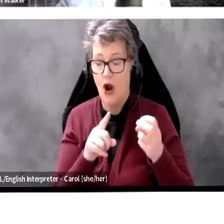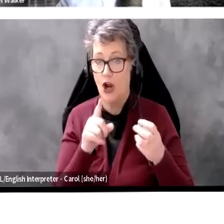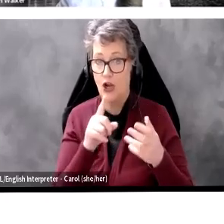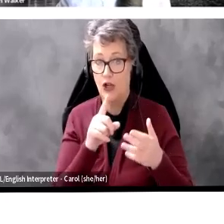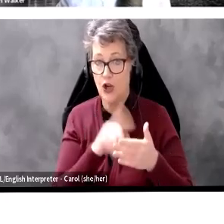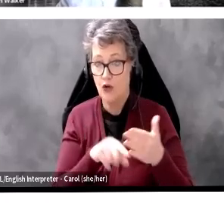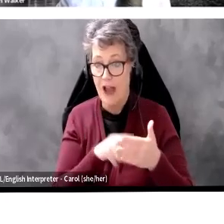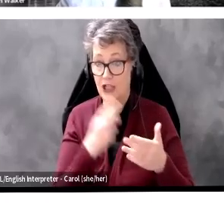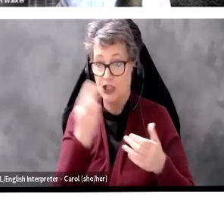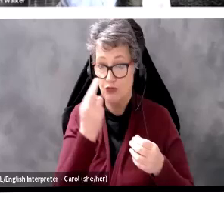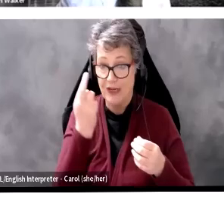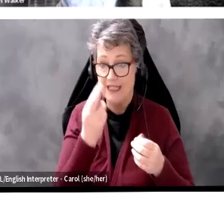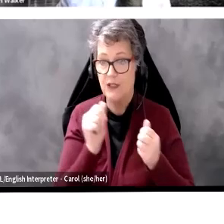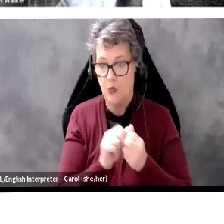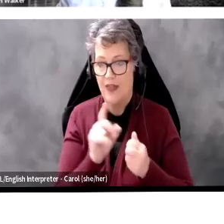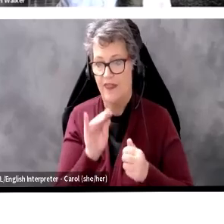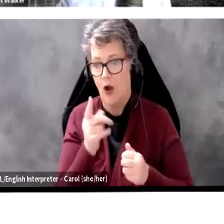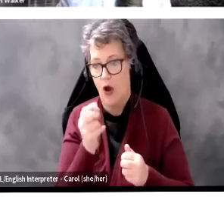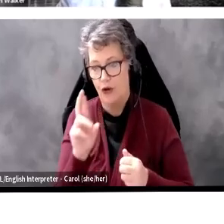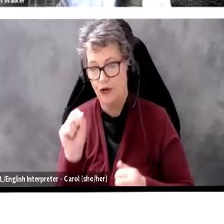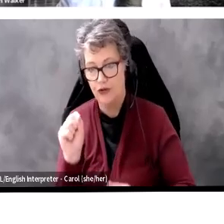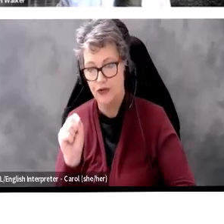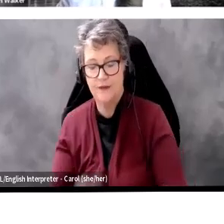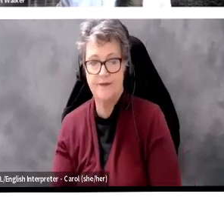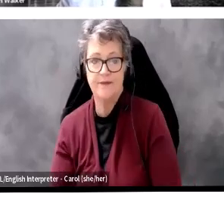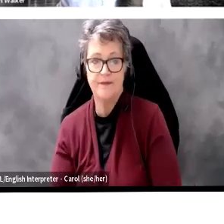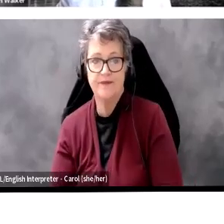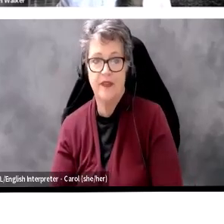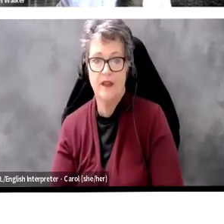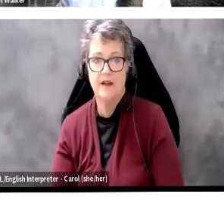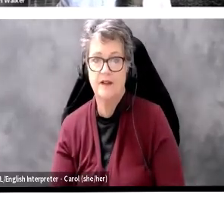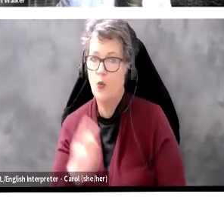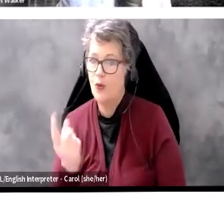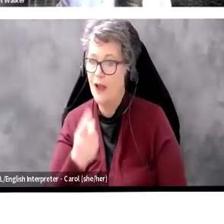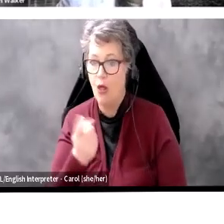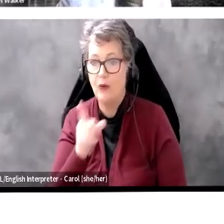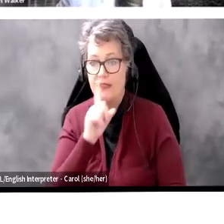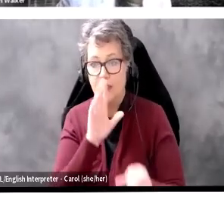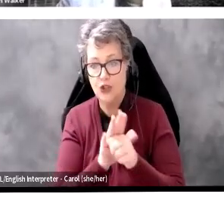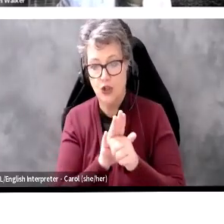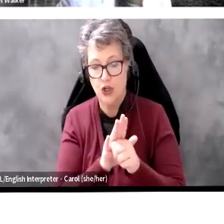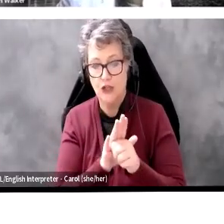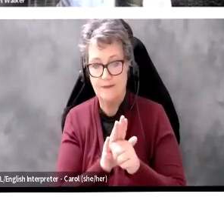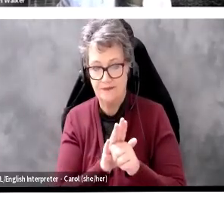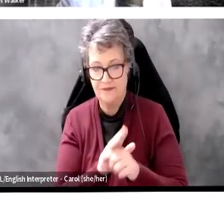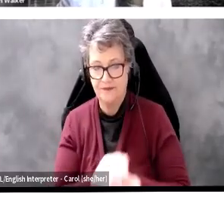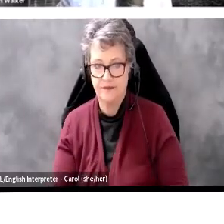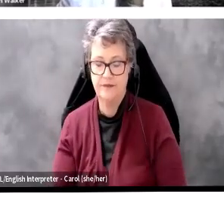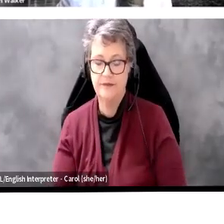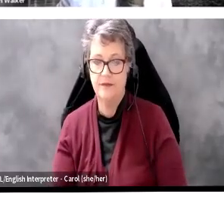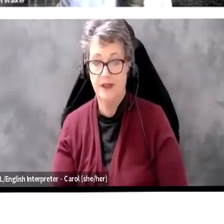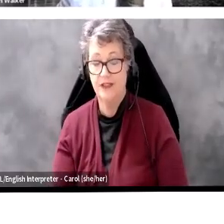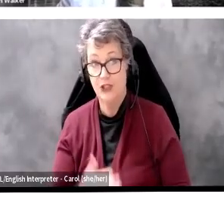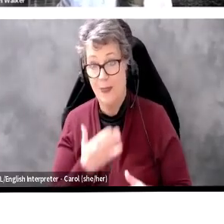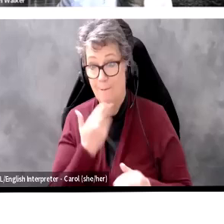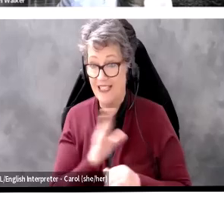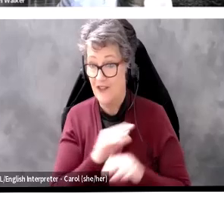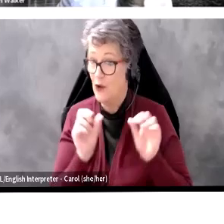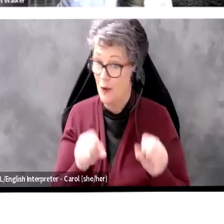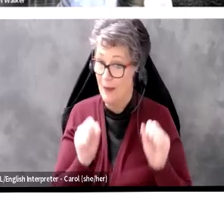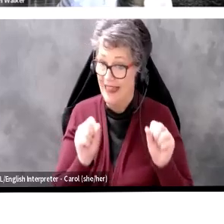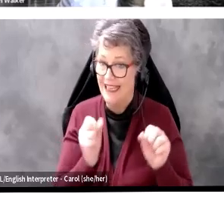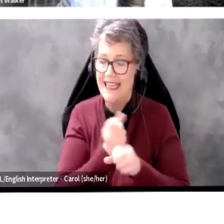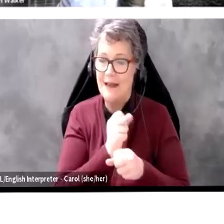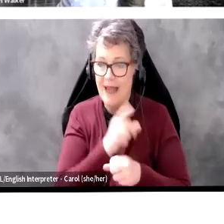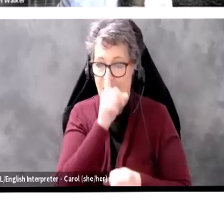corrections reasons with your auditors. Again, we always ensure that to the best of your ability,